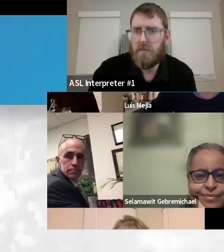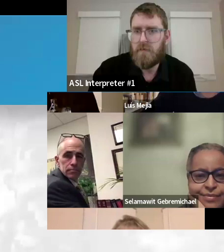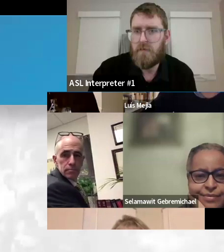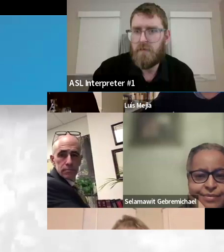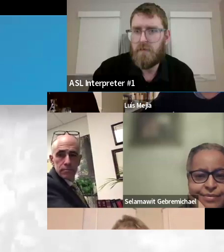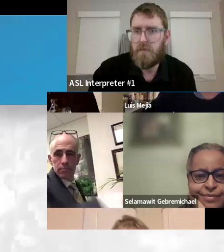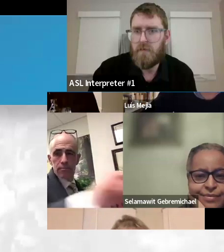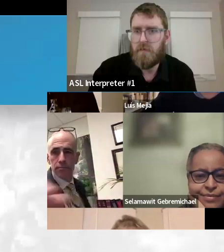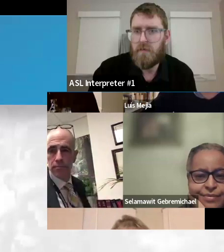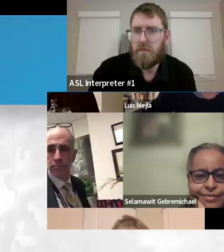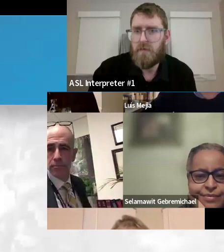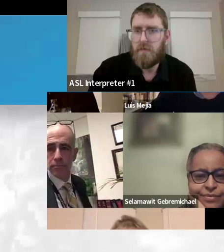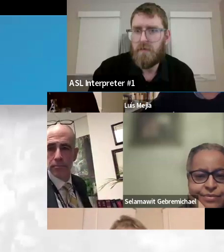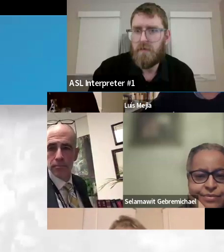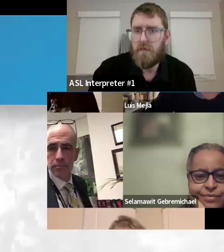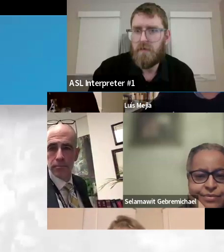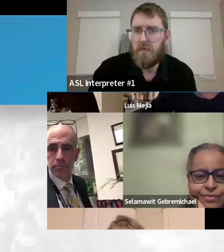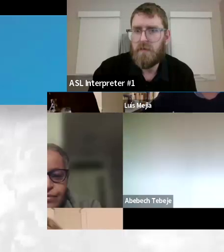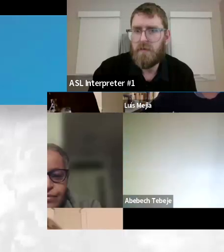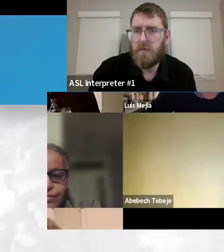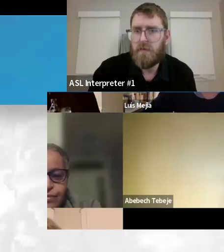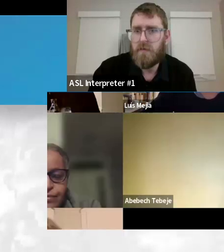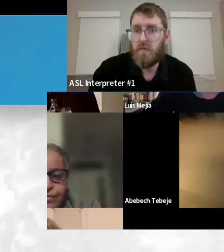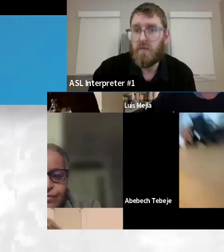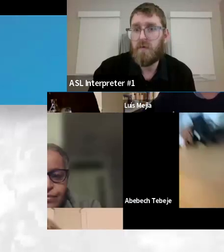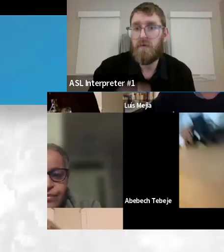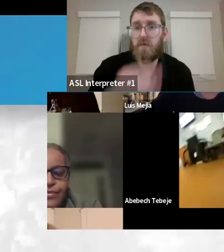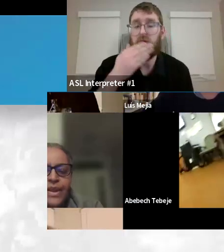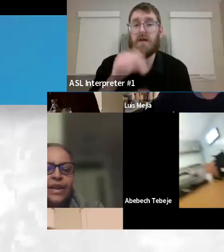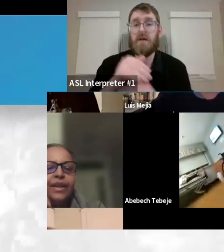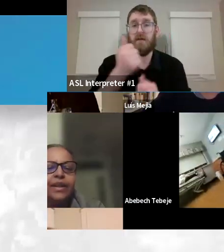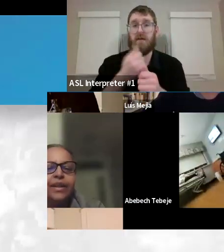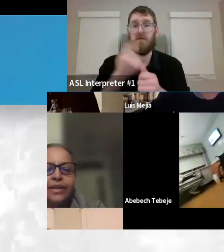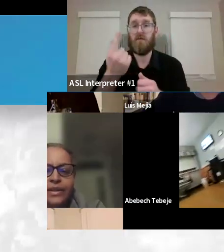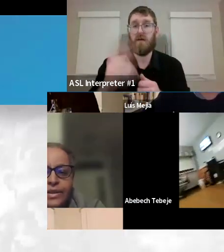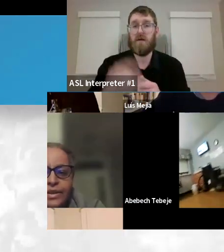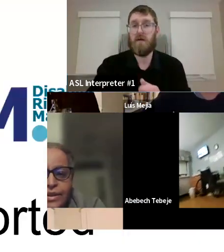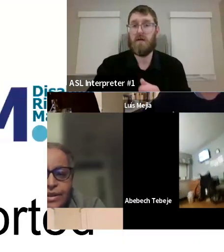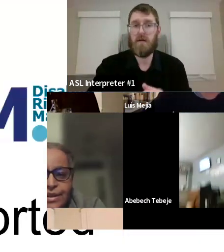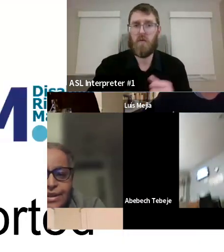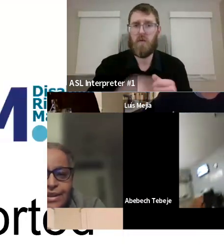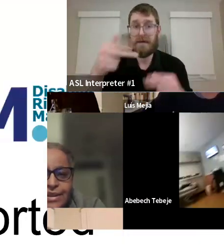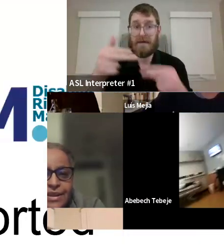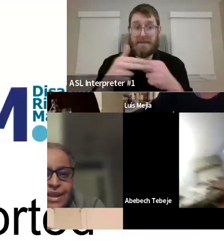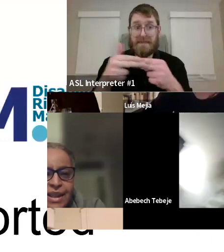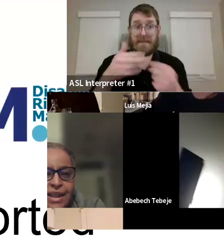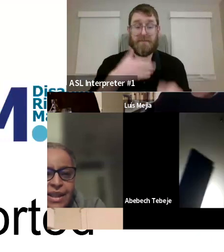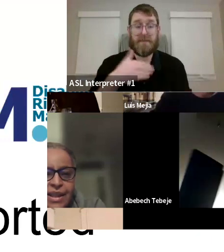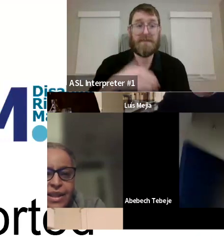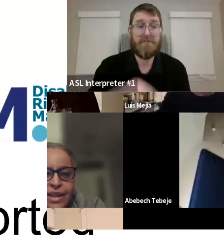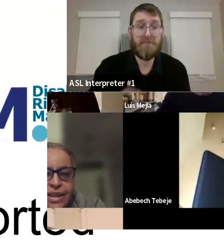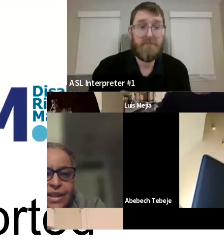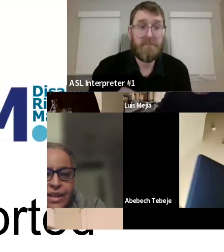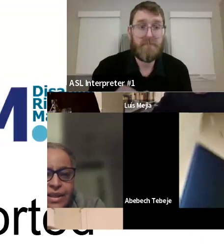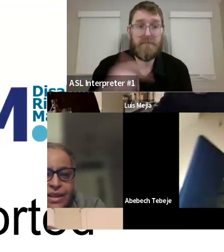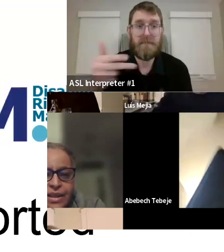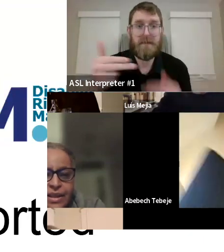Yes. All right. Well, good evening, everyone. My name, next slide. Next